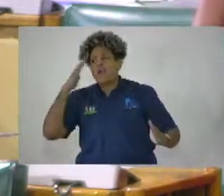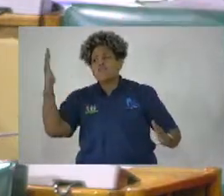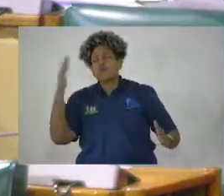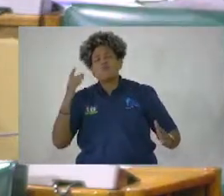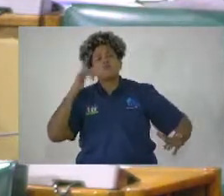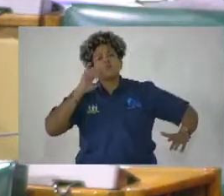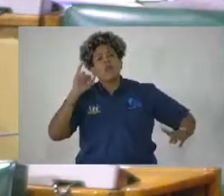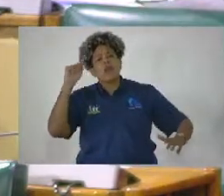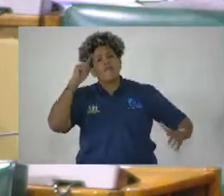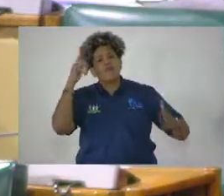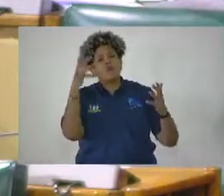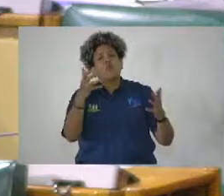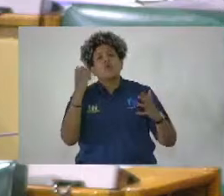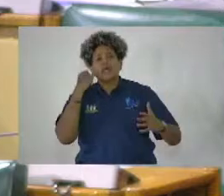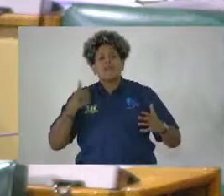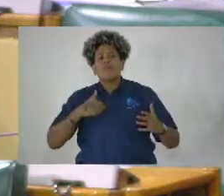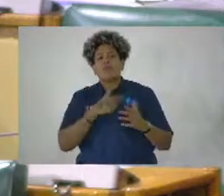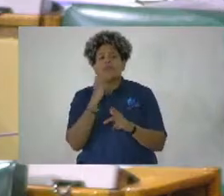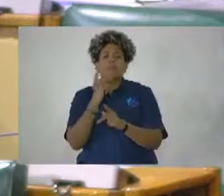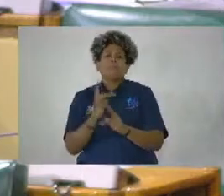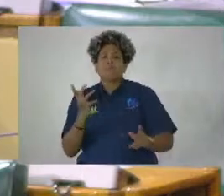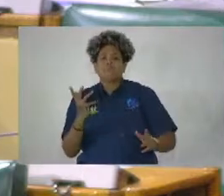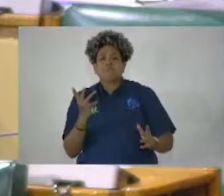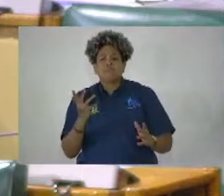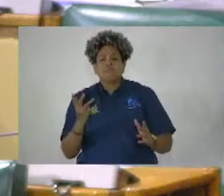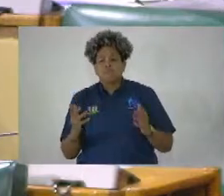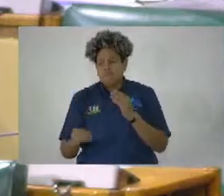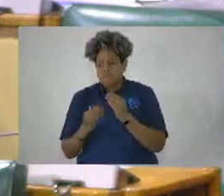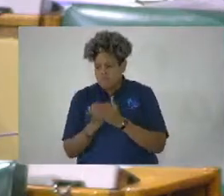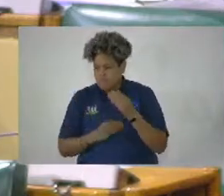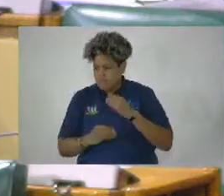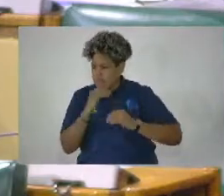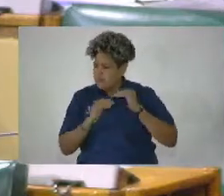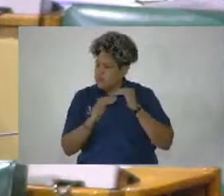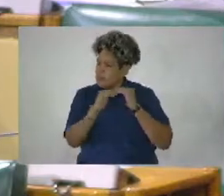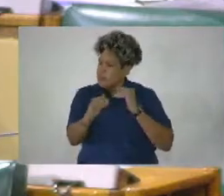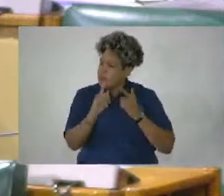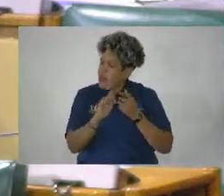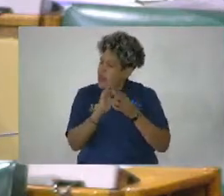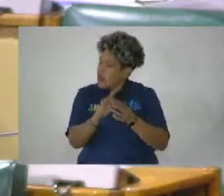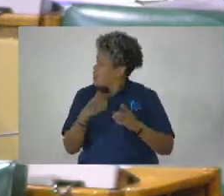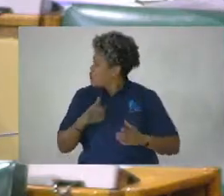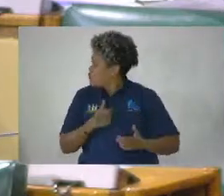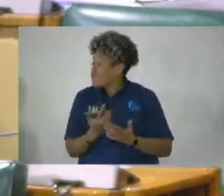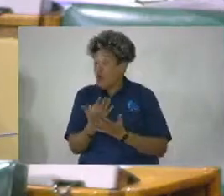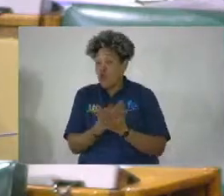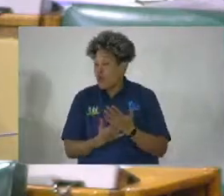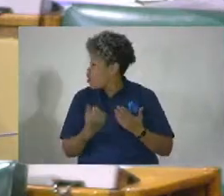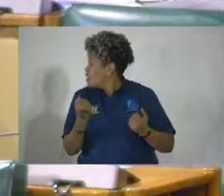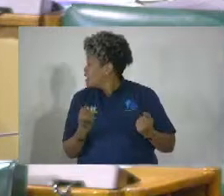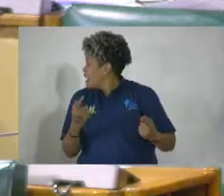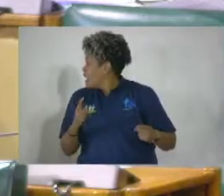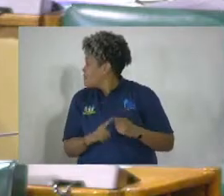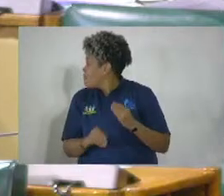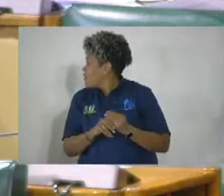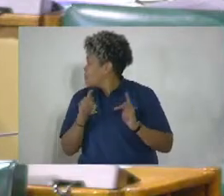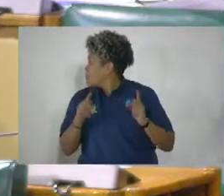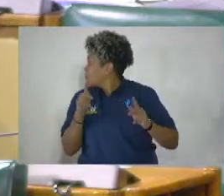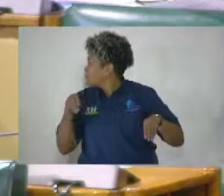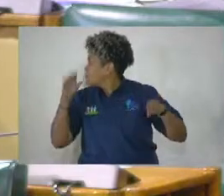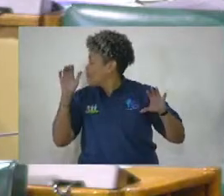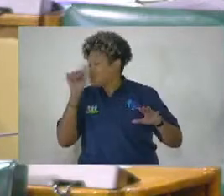hold if we maintain the economic stability that we have earned and the people have sacrificed